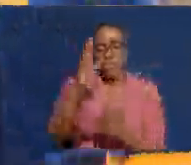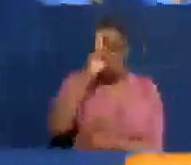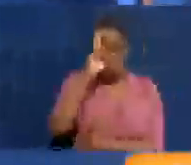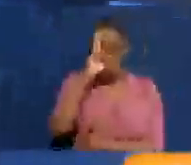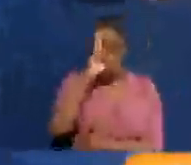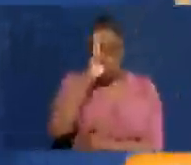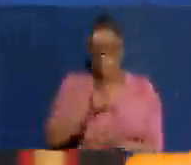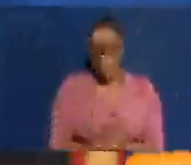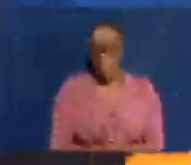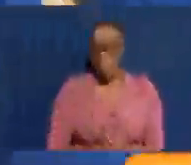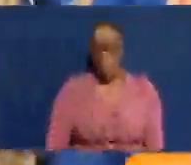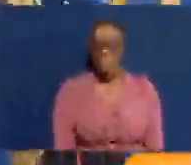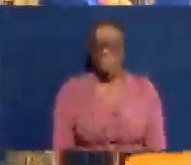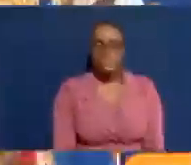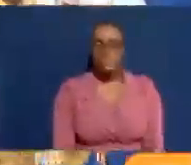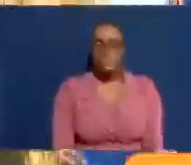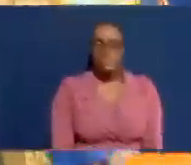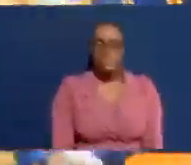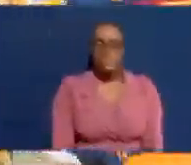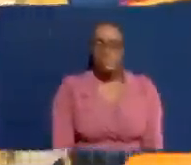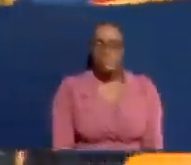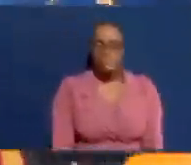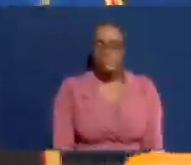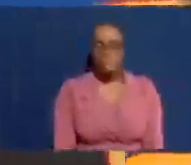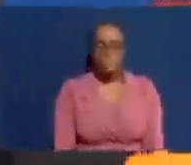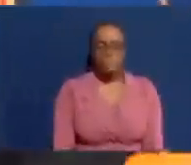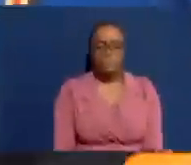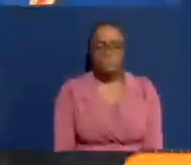officials. Stephen Leto, Citizen TV, Nairobi.